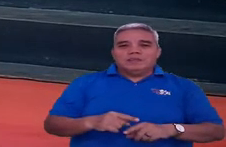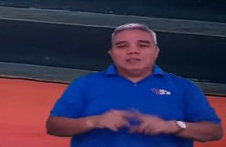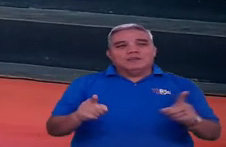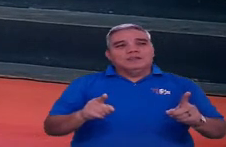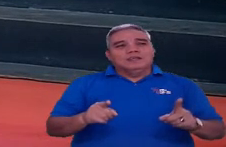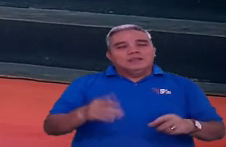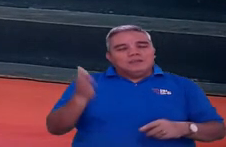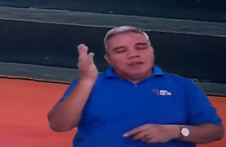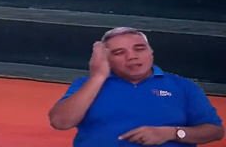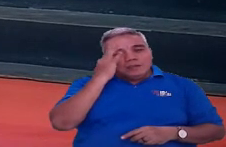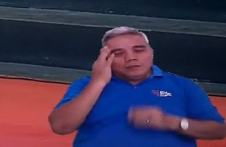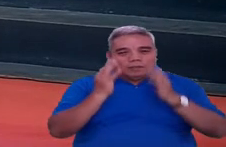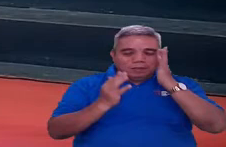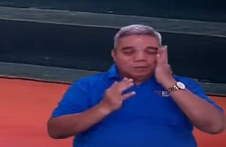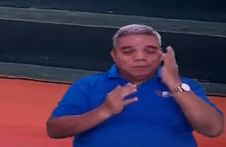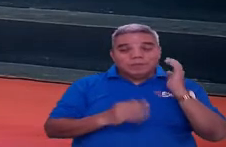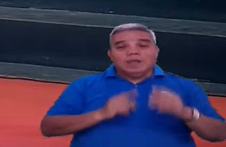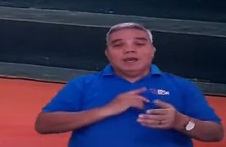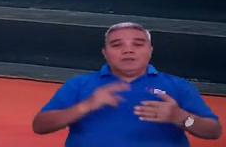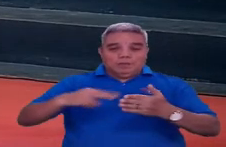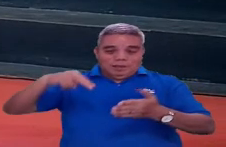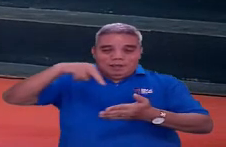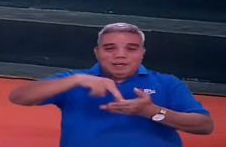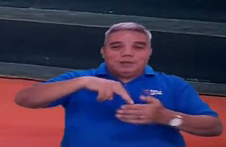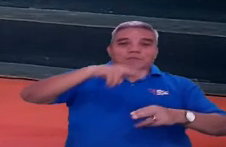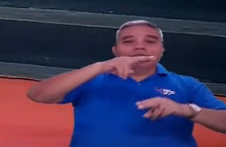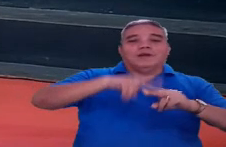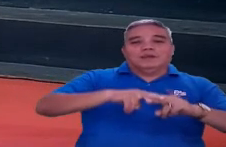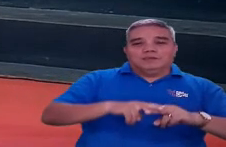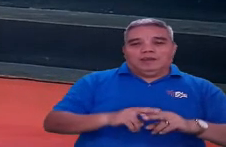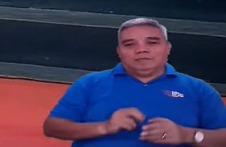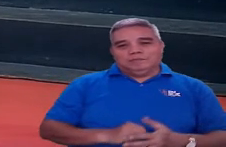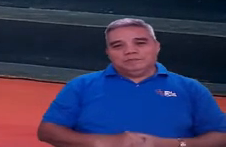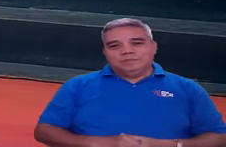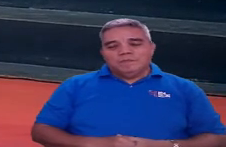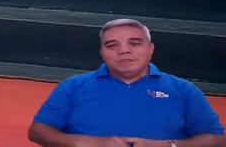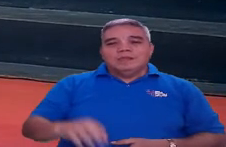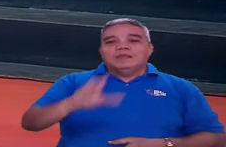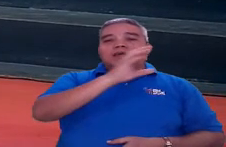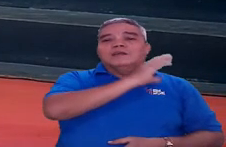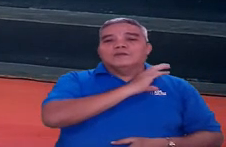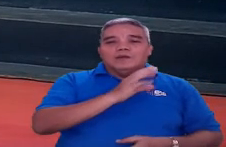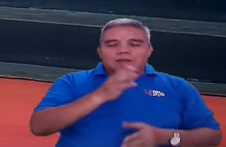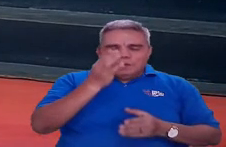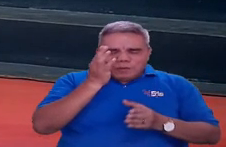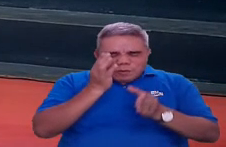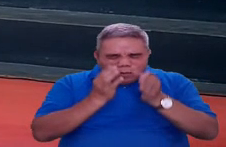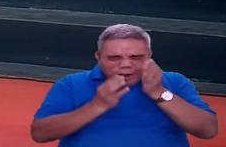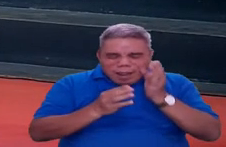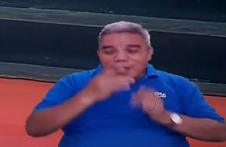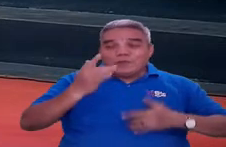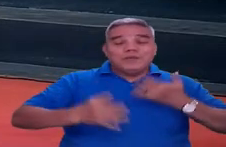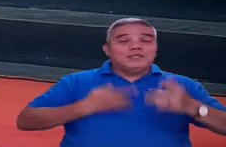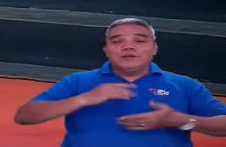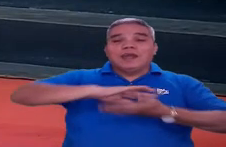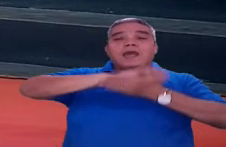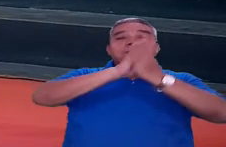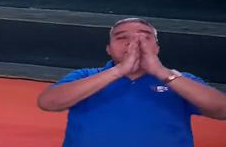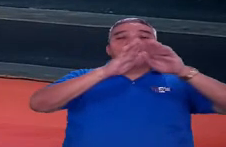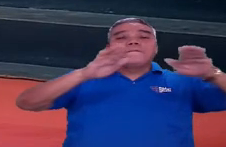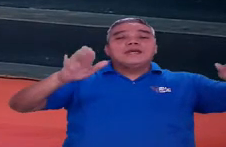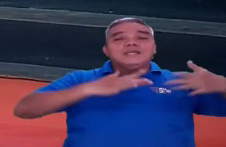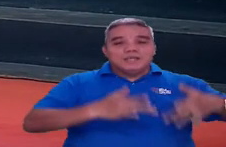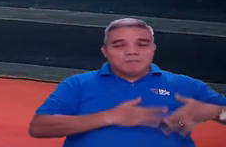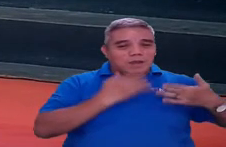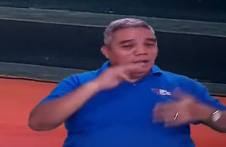me! Before I knew it, I was kneeling at the altar crying. Amen. crying with joy and peace in my heart, as